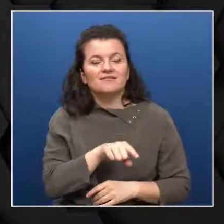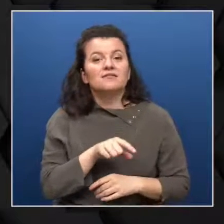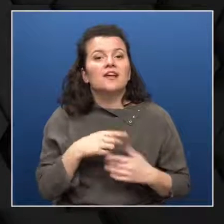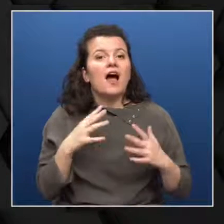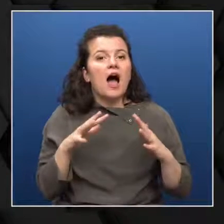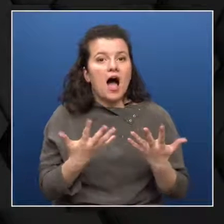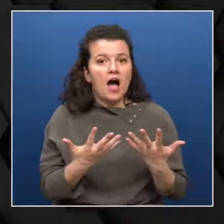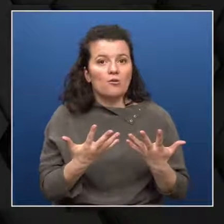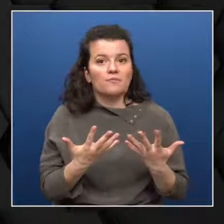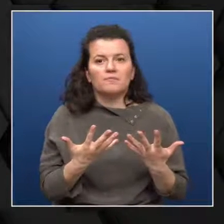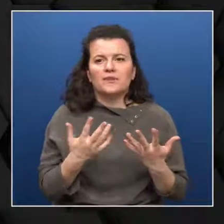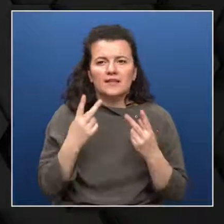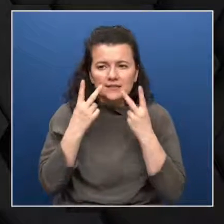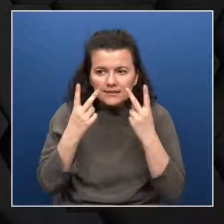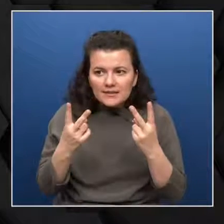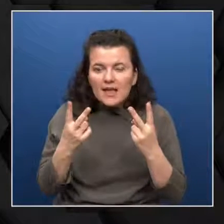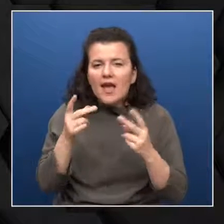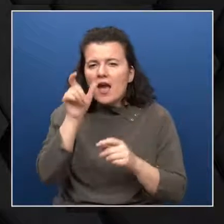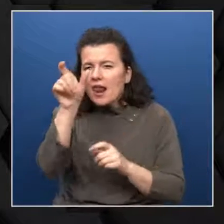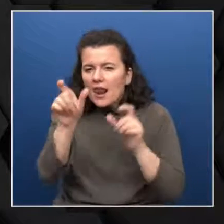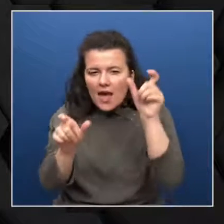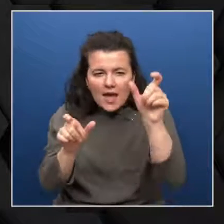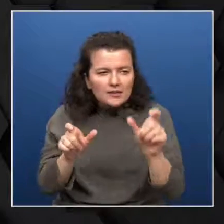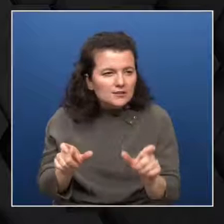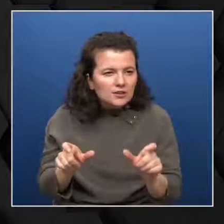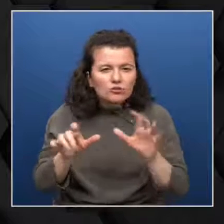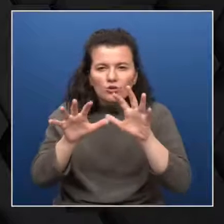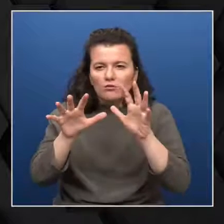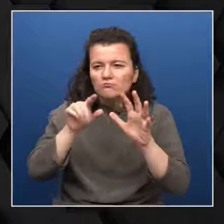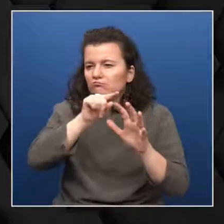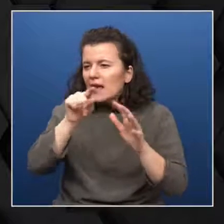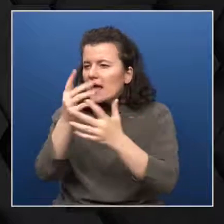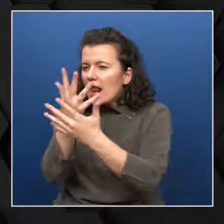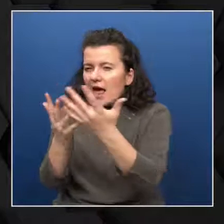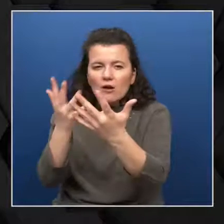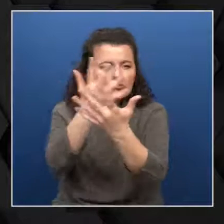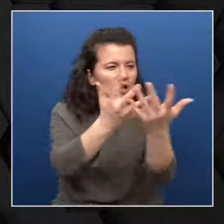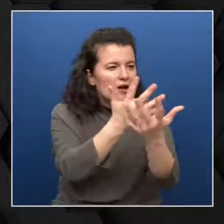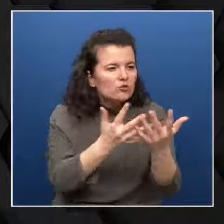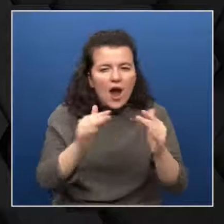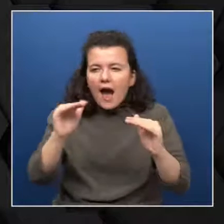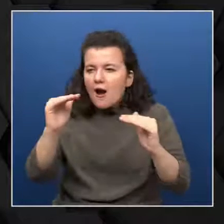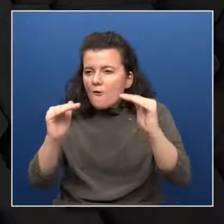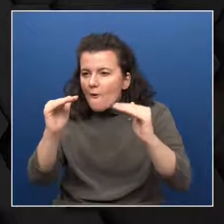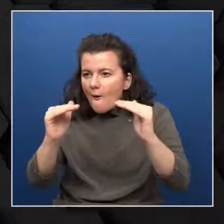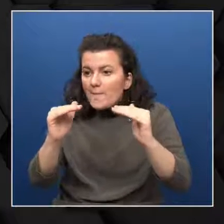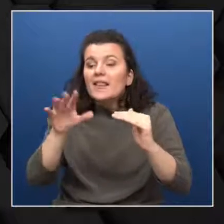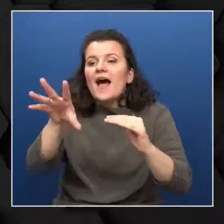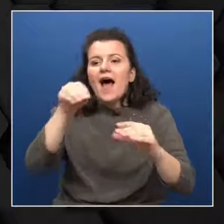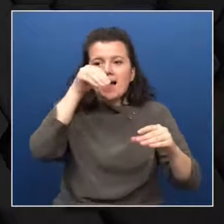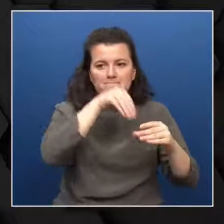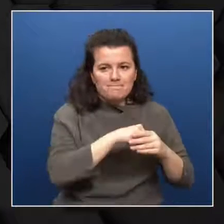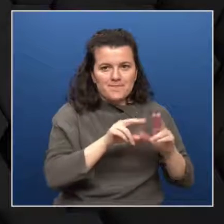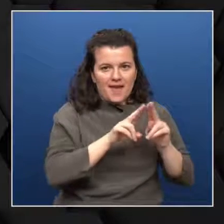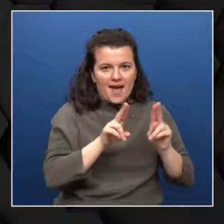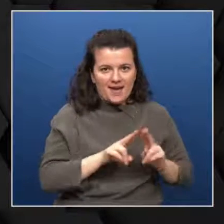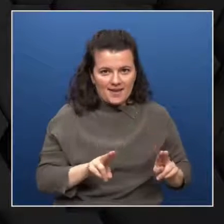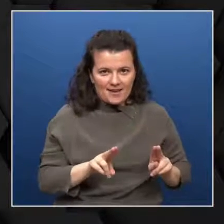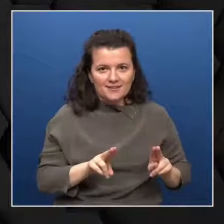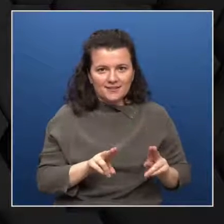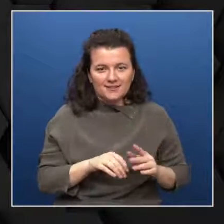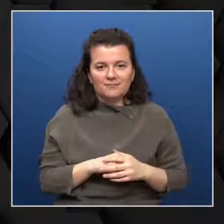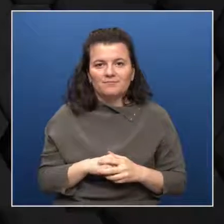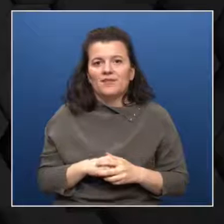common elements and lexicon signs from different sign languages. International sign is used in a variety of